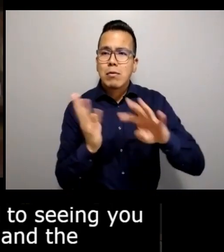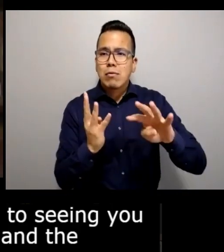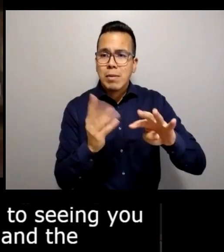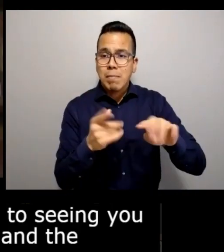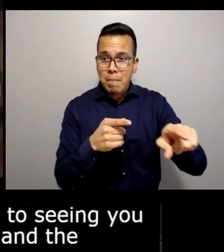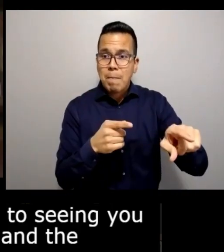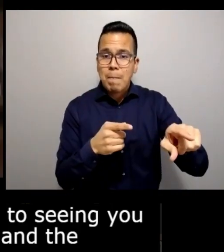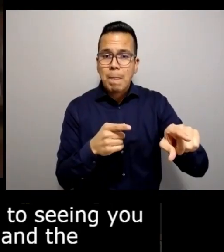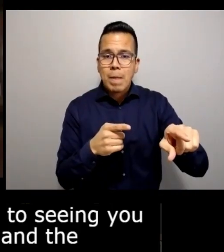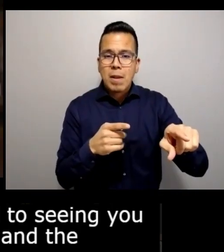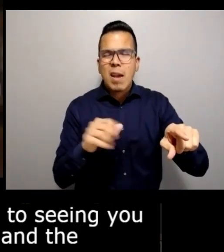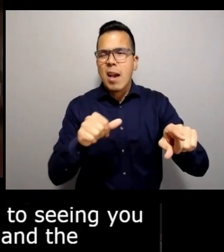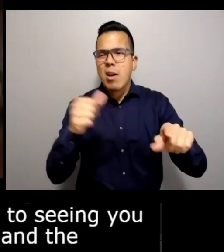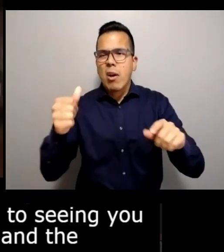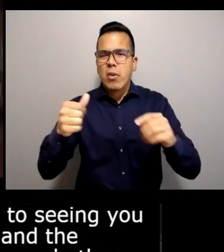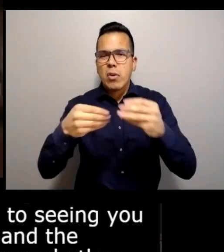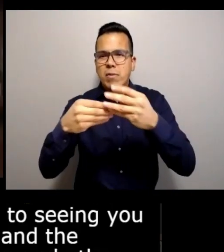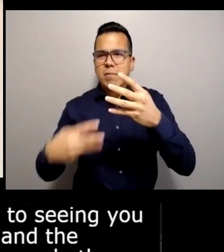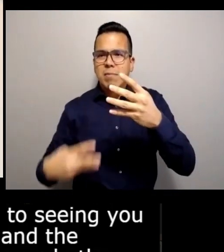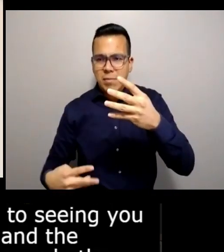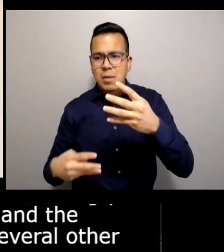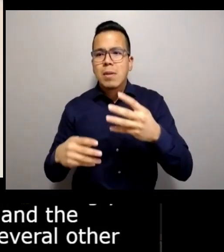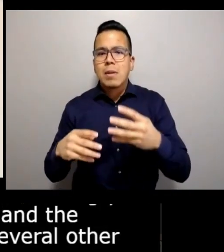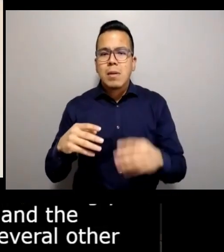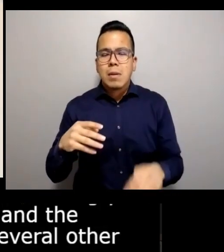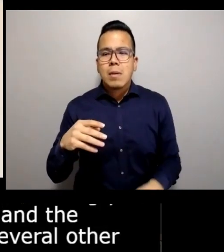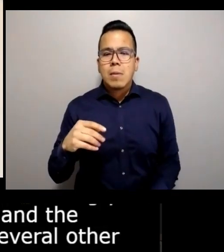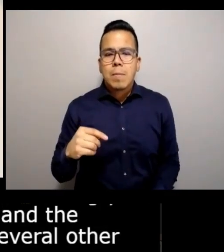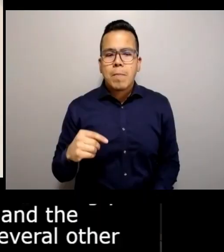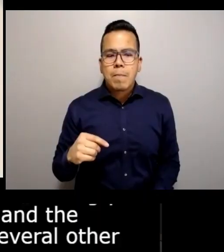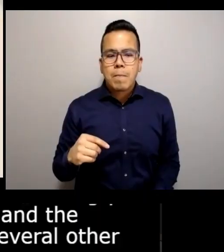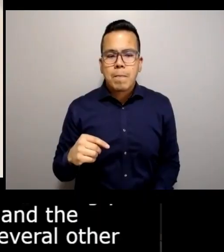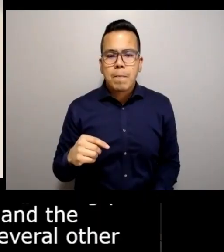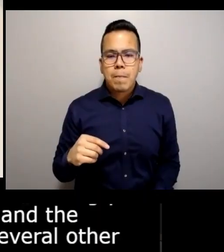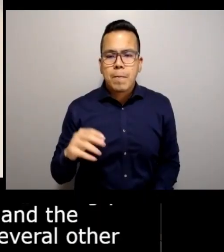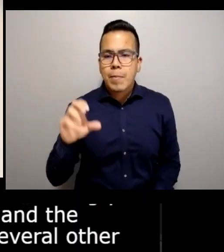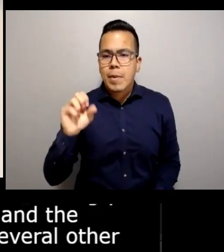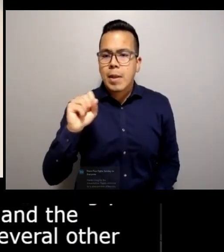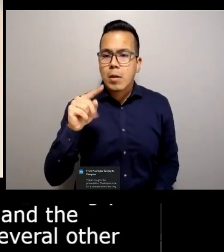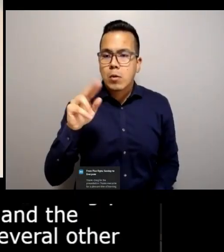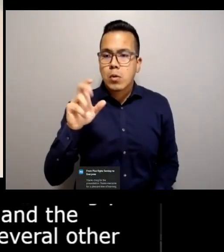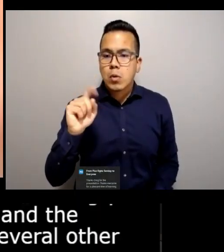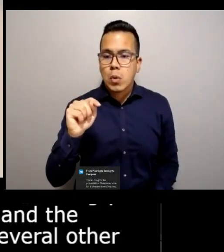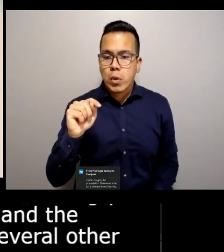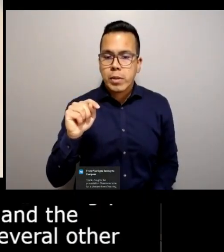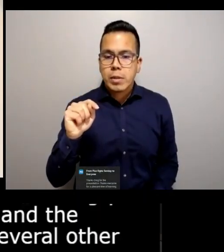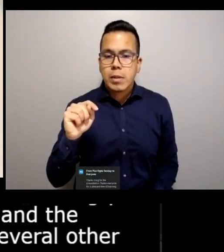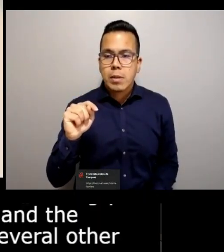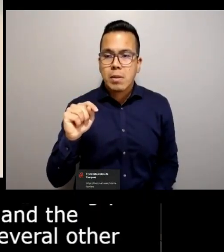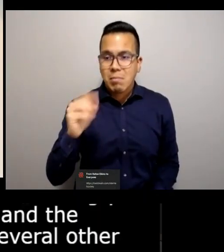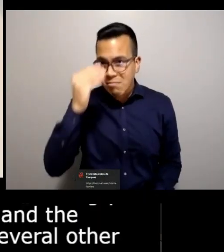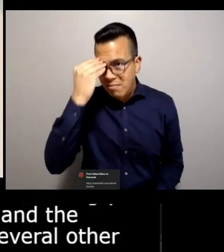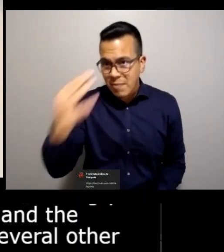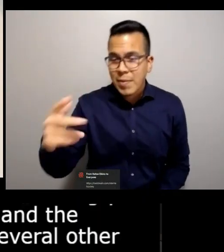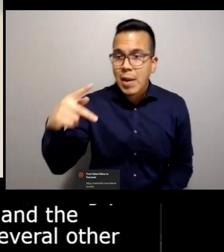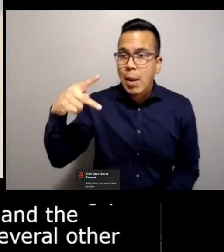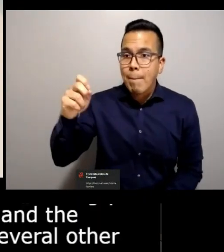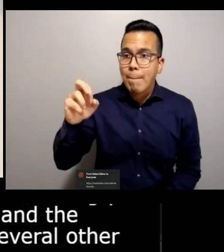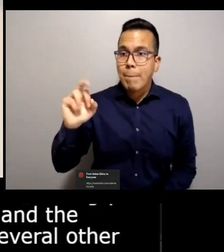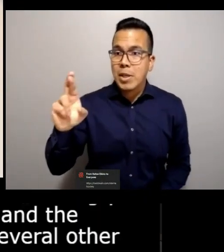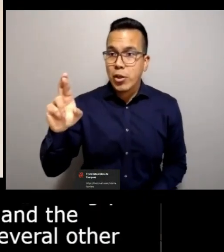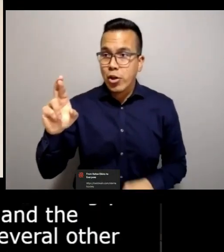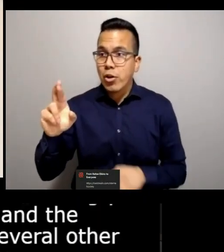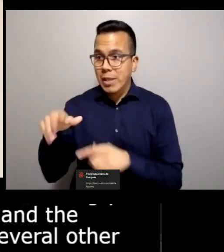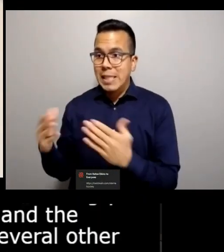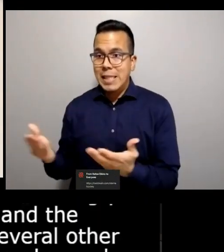that is simulcast on. And Stuart Peter Crosby, who works with the cognitive disabilities, was